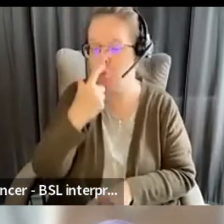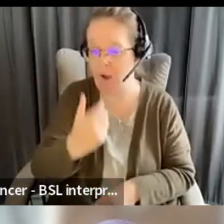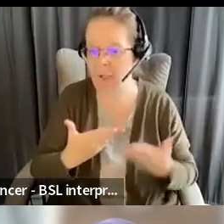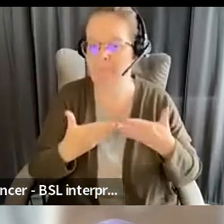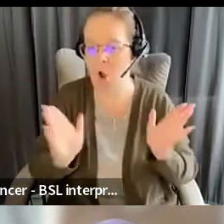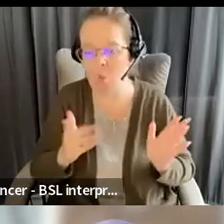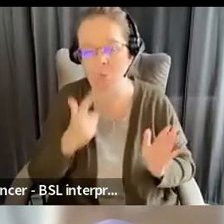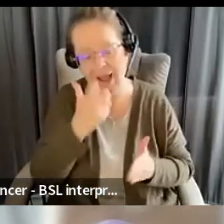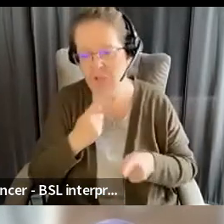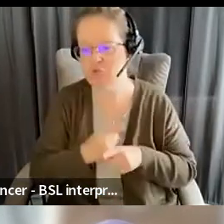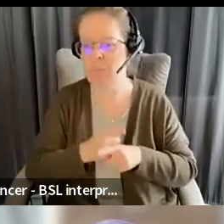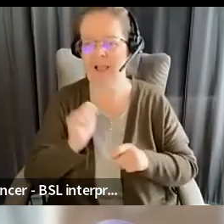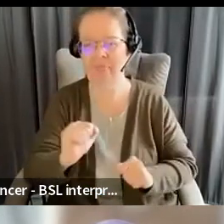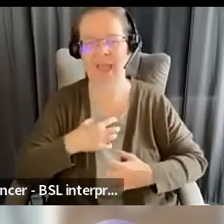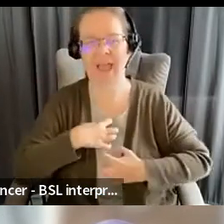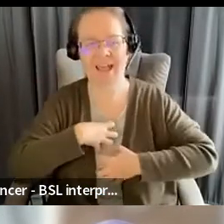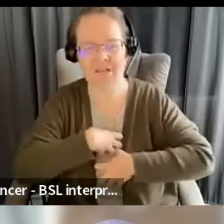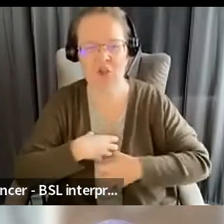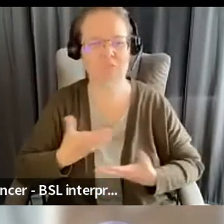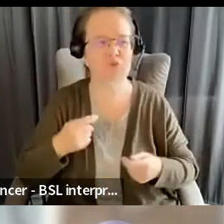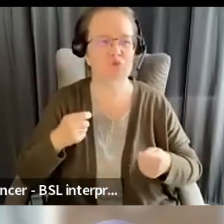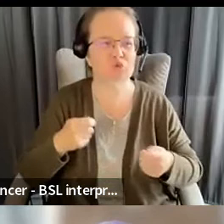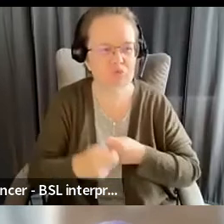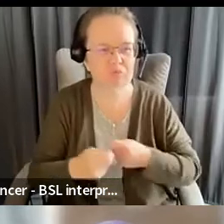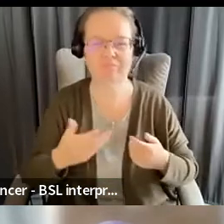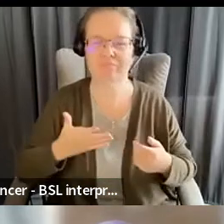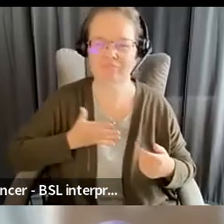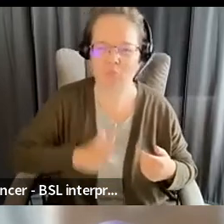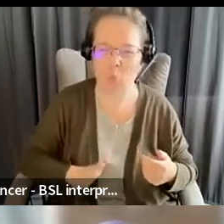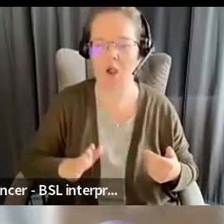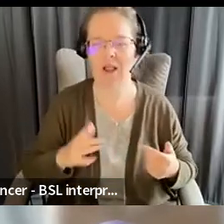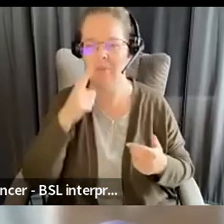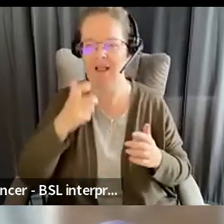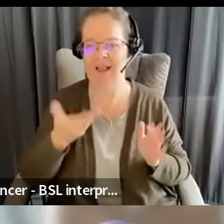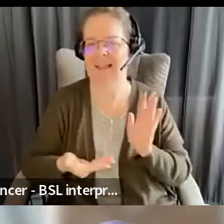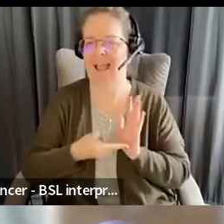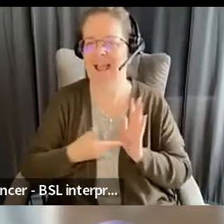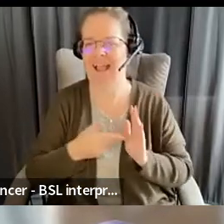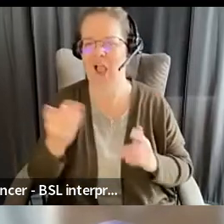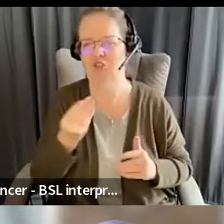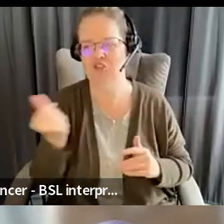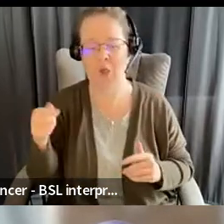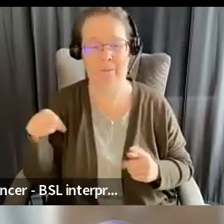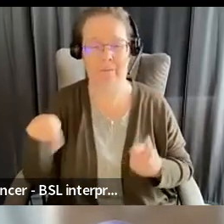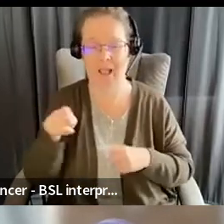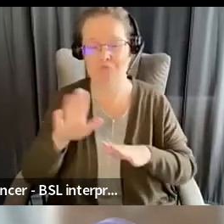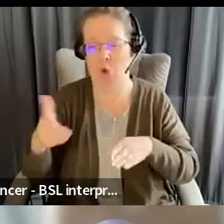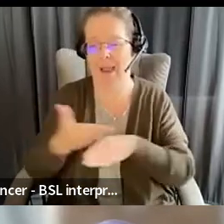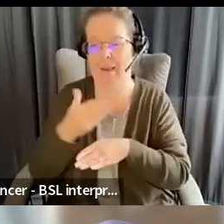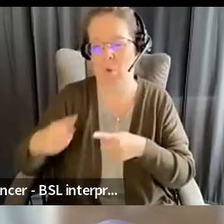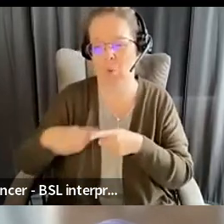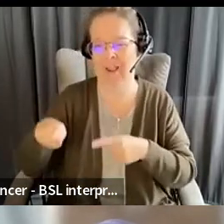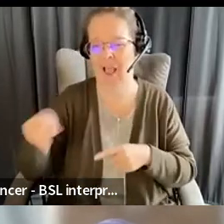their adjustment or requirements or requests even at interview stage, because remember, people here aren't going to be employees like yourself. They're all